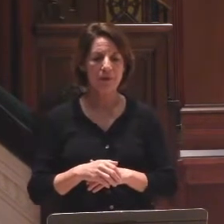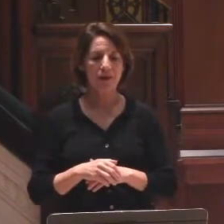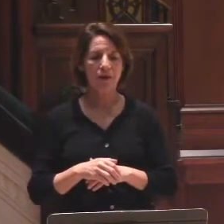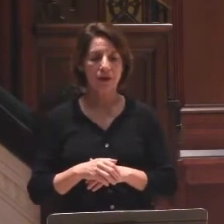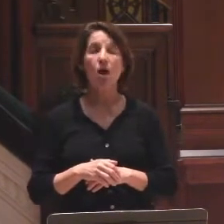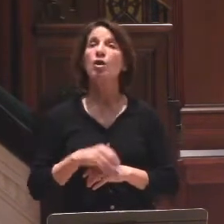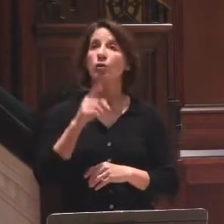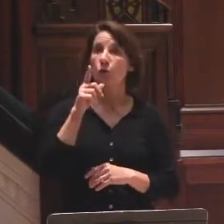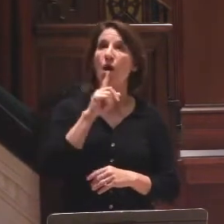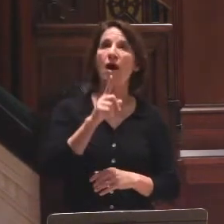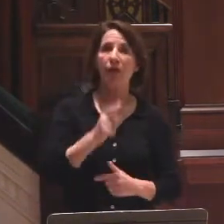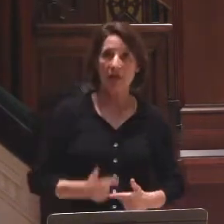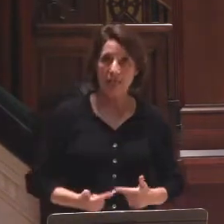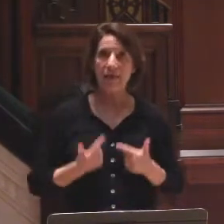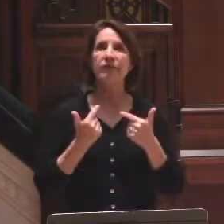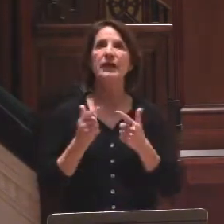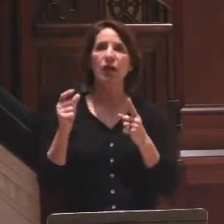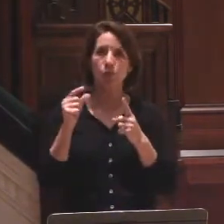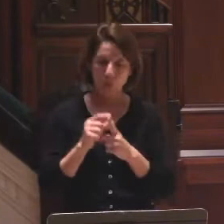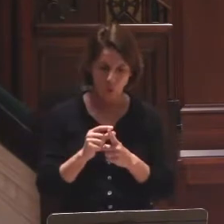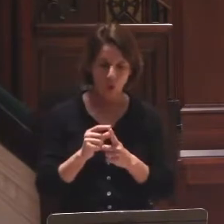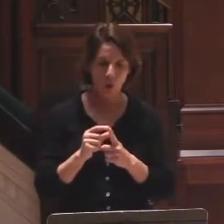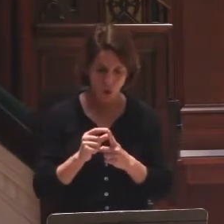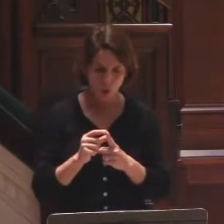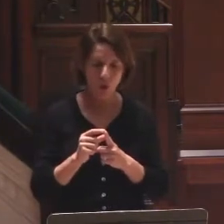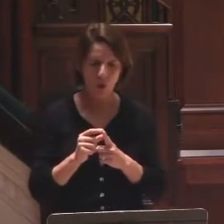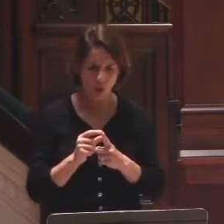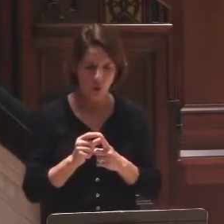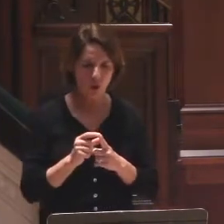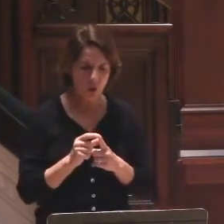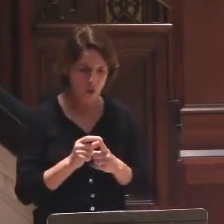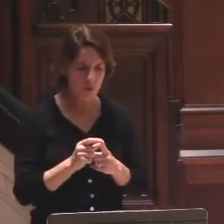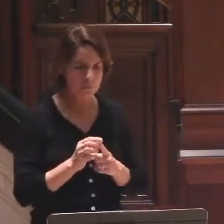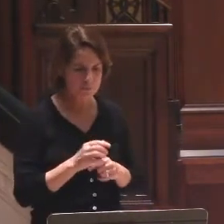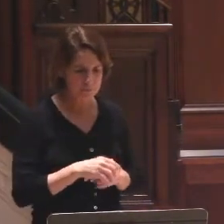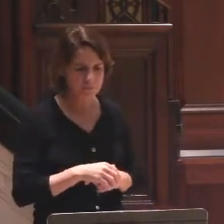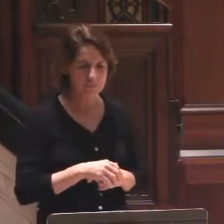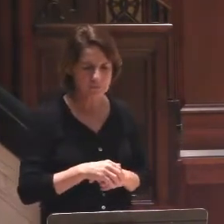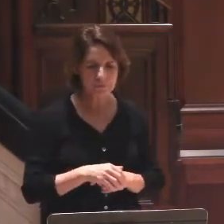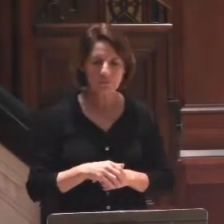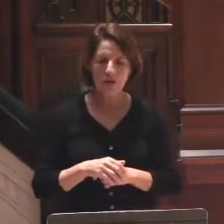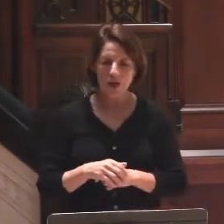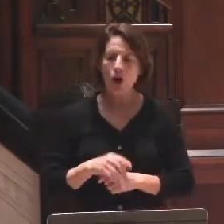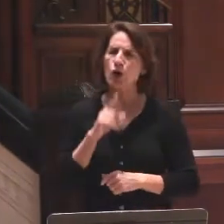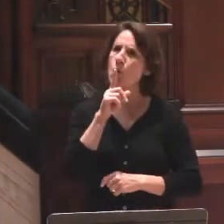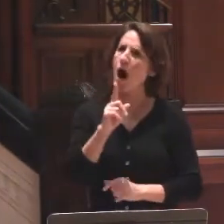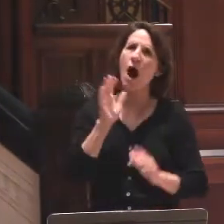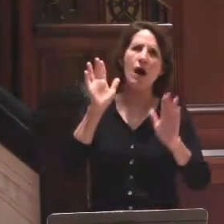Awesome ruler, awesome ruler,